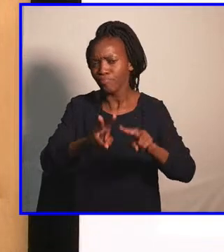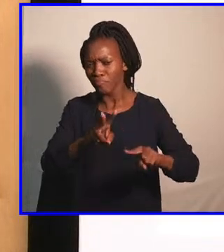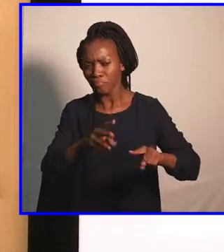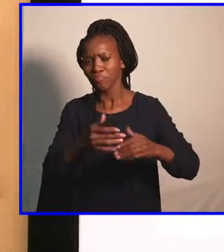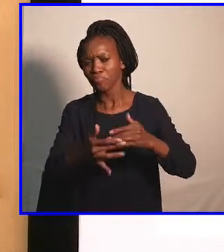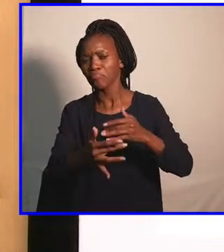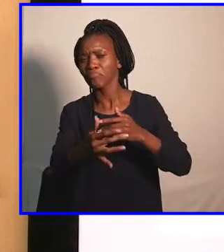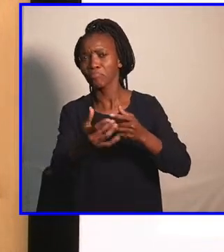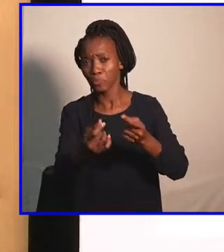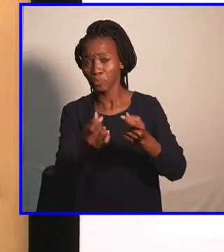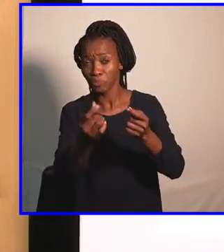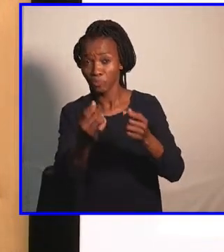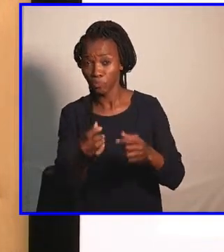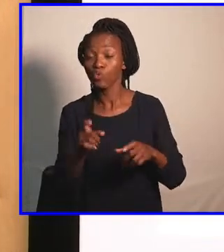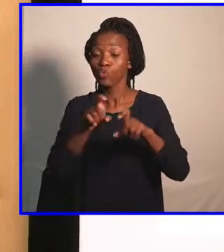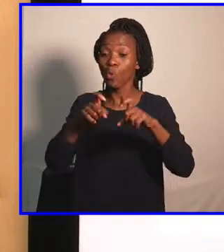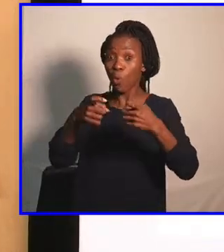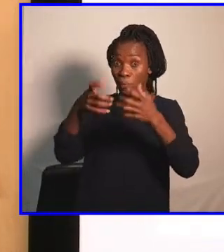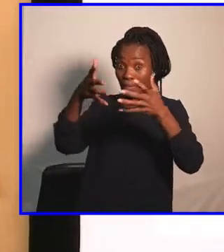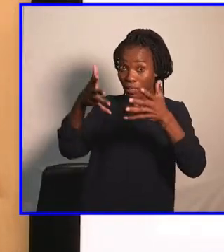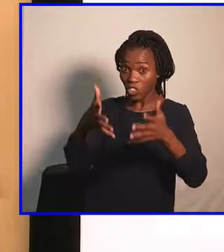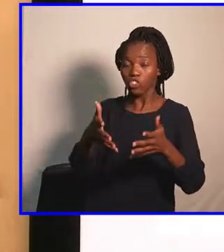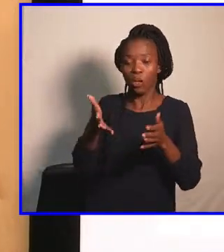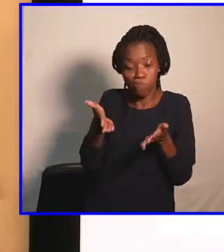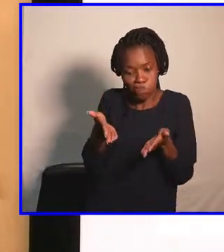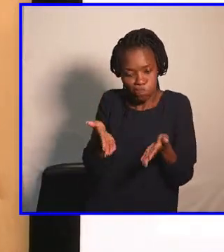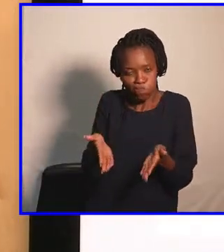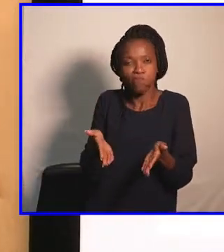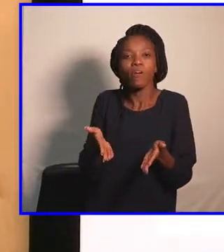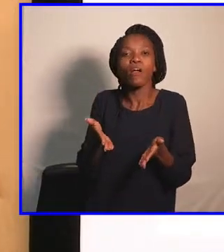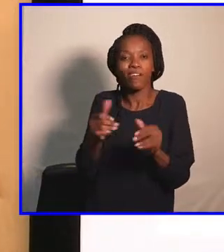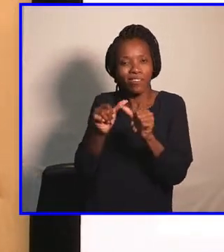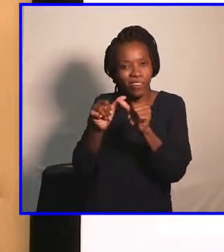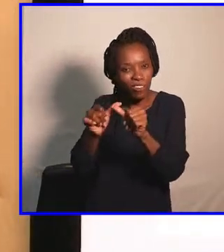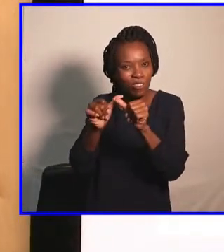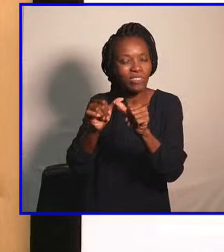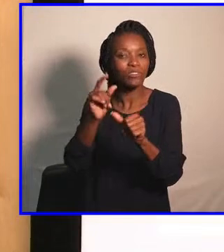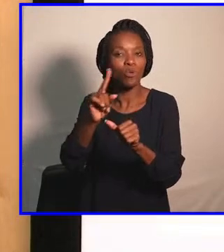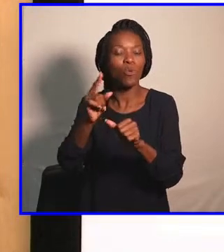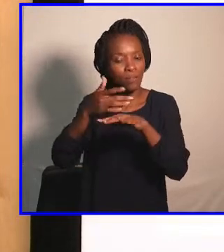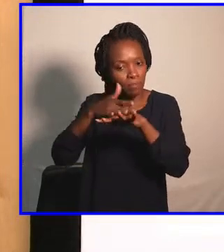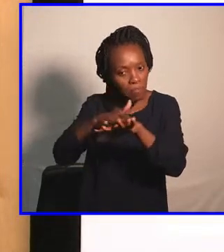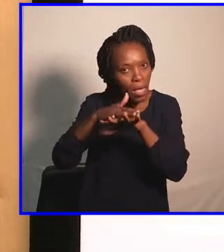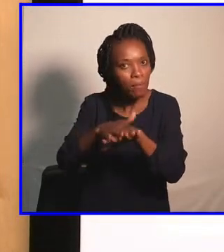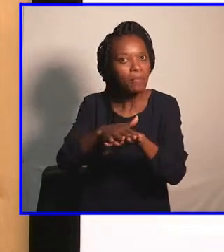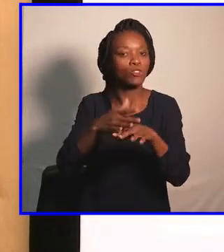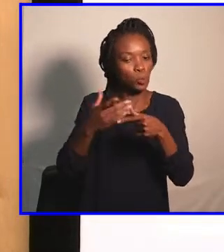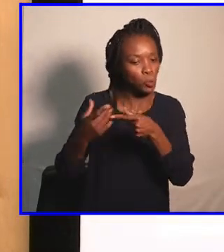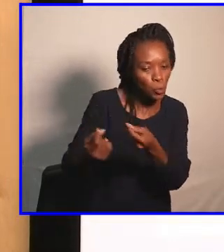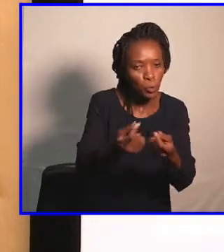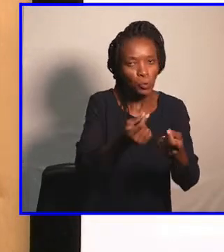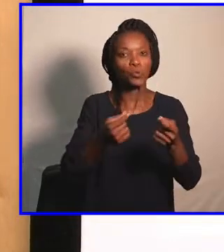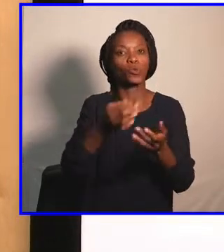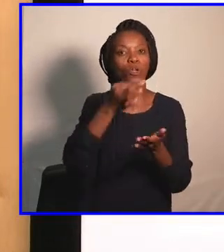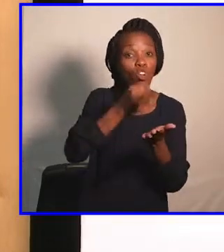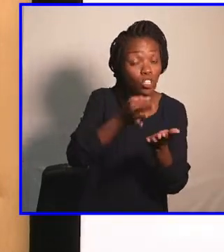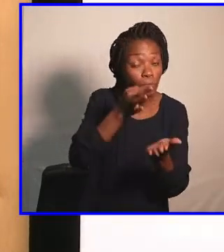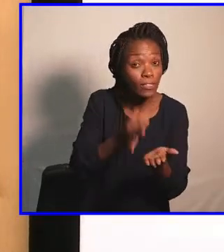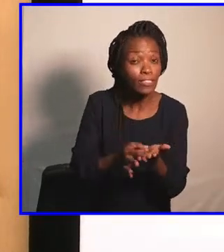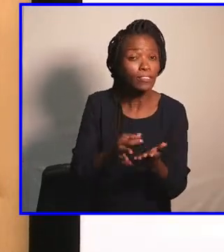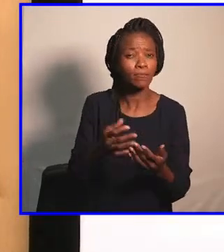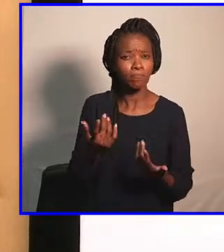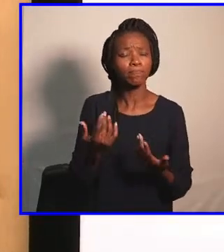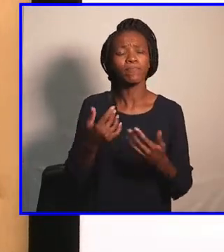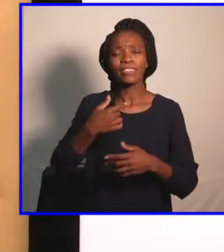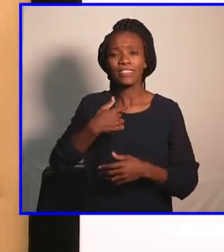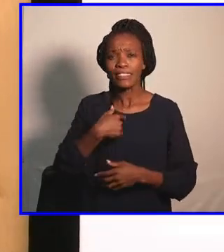our commissioner here continues to implement many of those recommendations. And I do wish